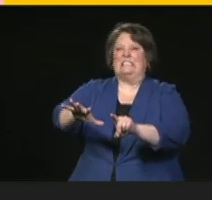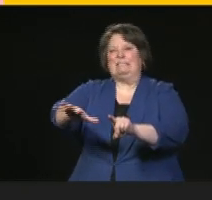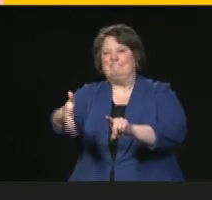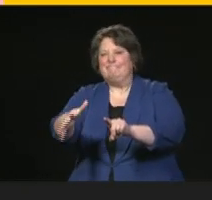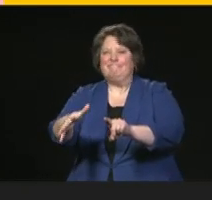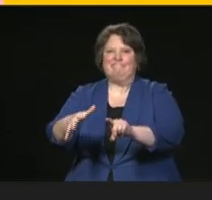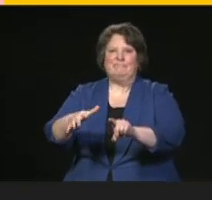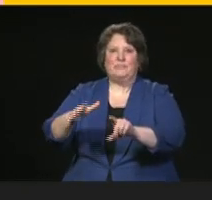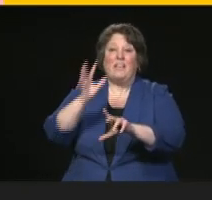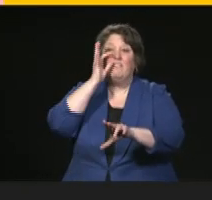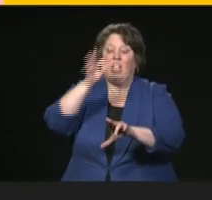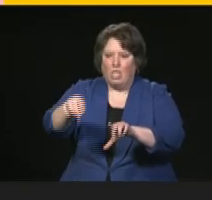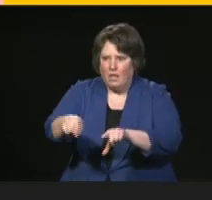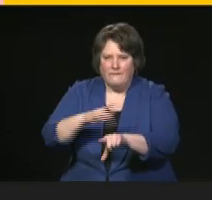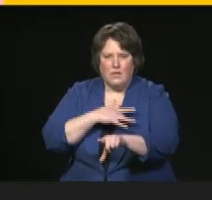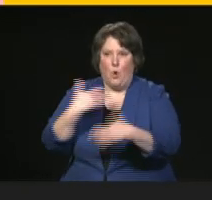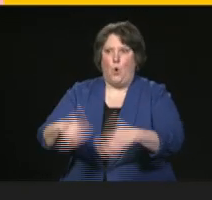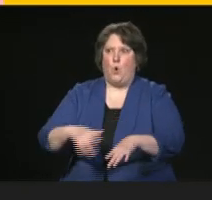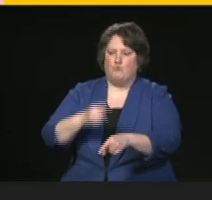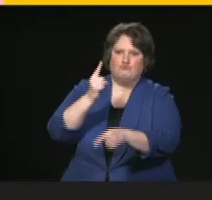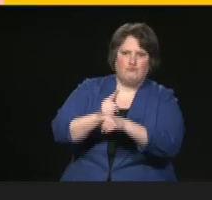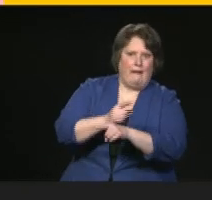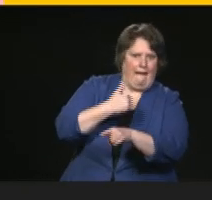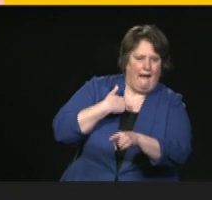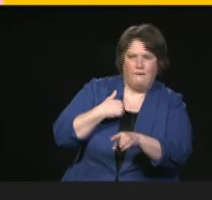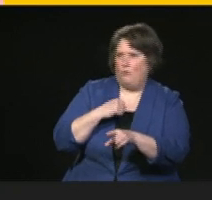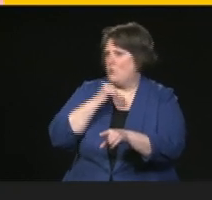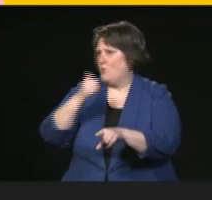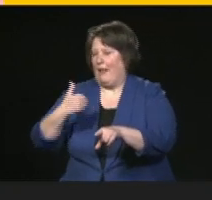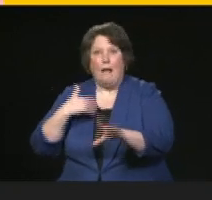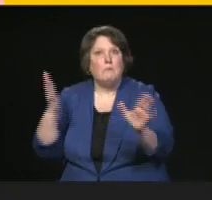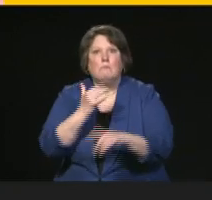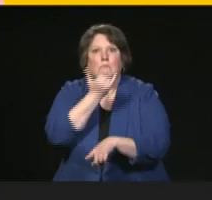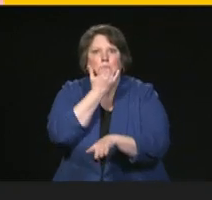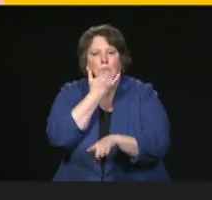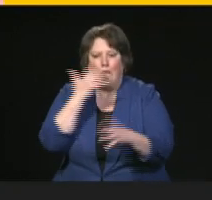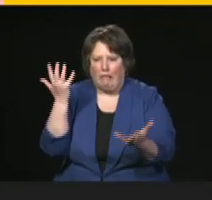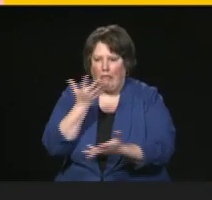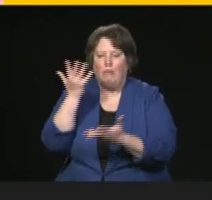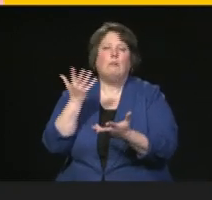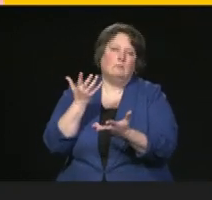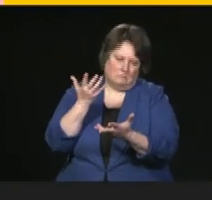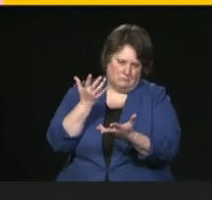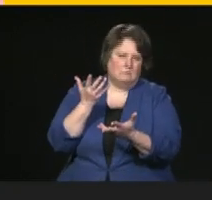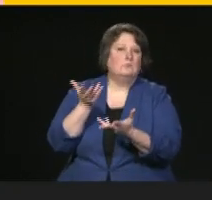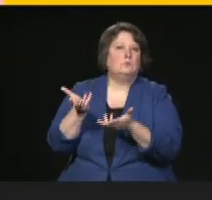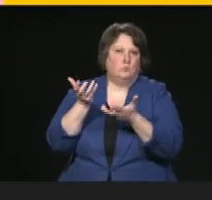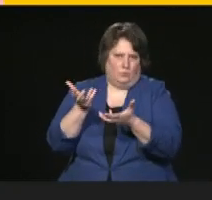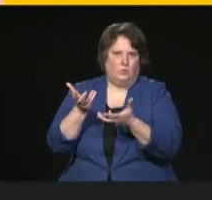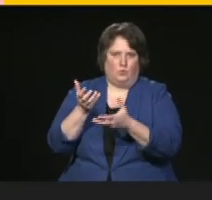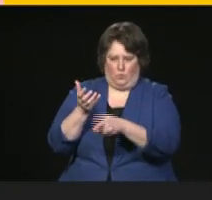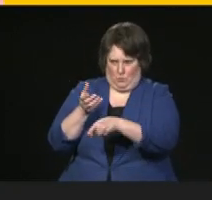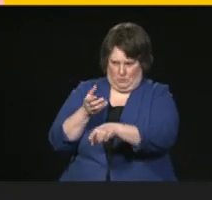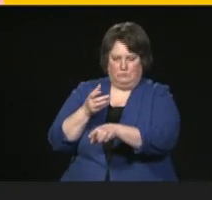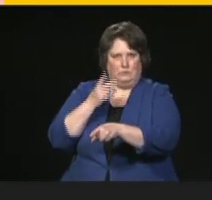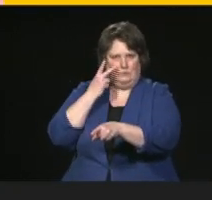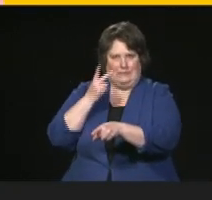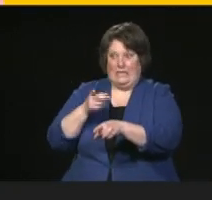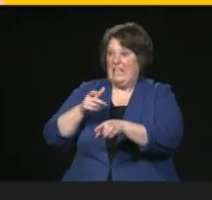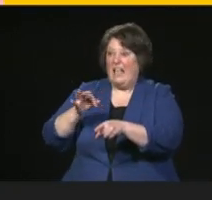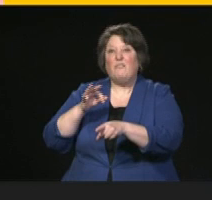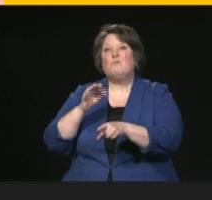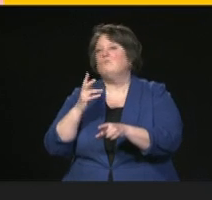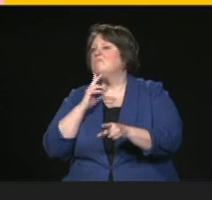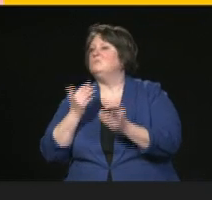negative results. So we do have to do the necessary work to ensure that if we do use other technology for testing, that